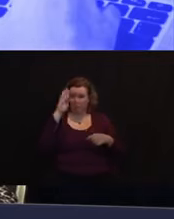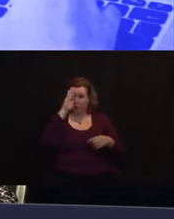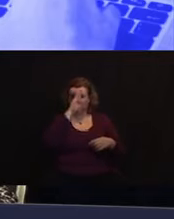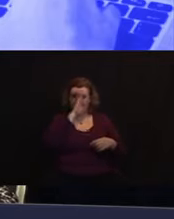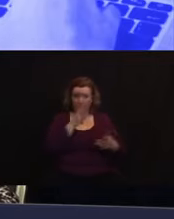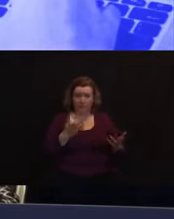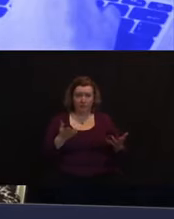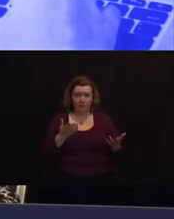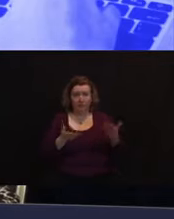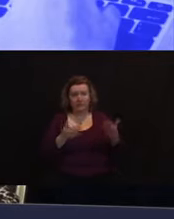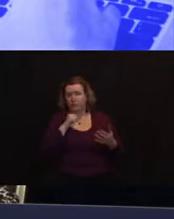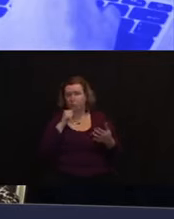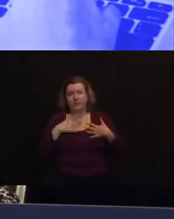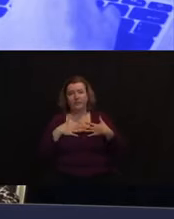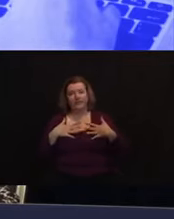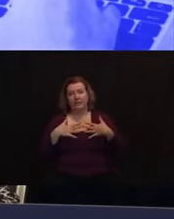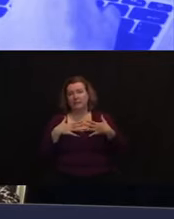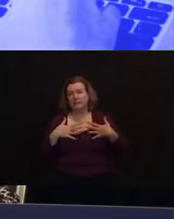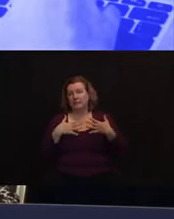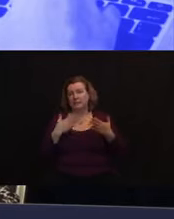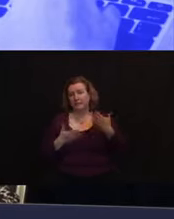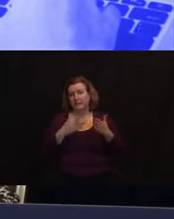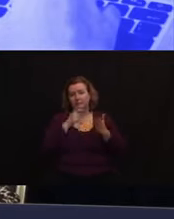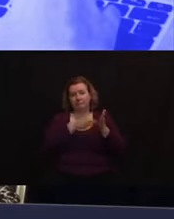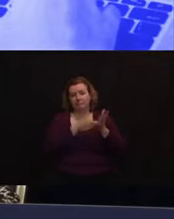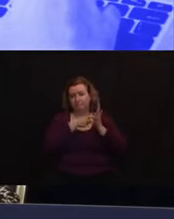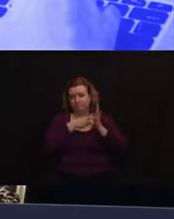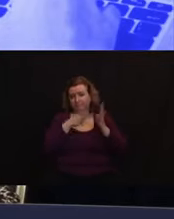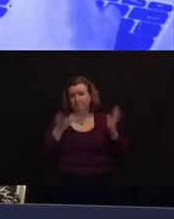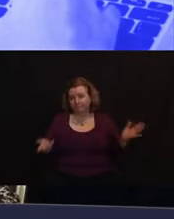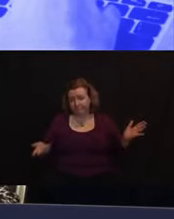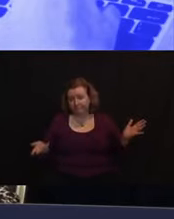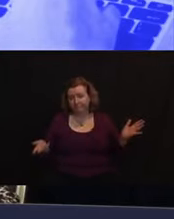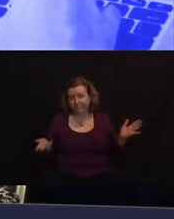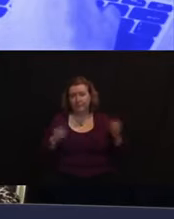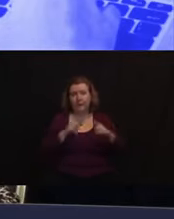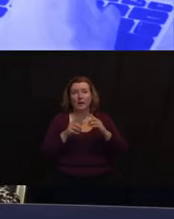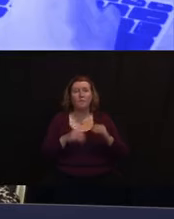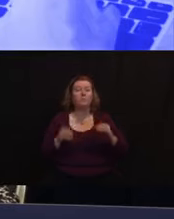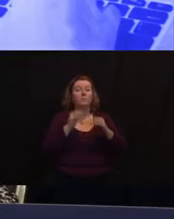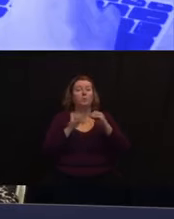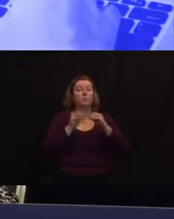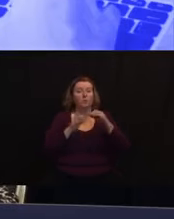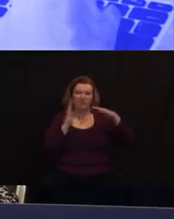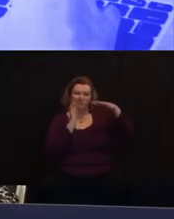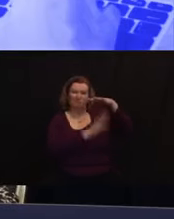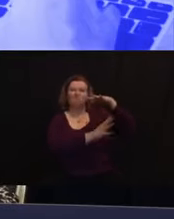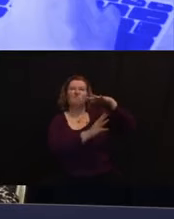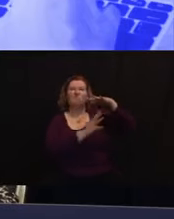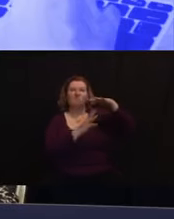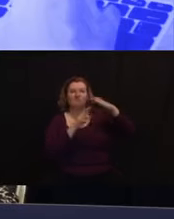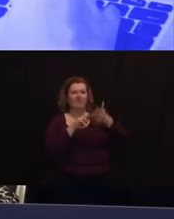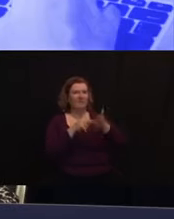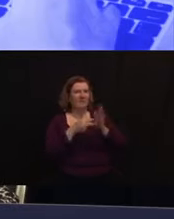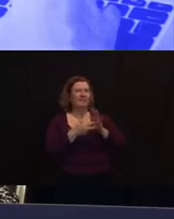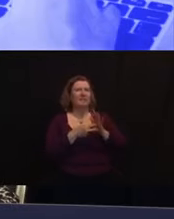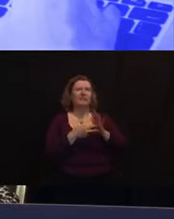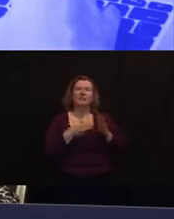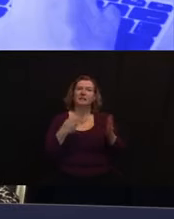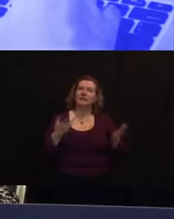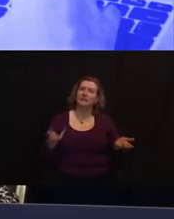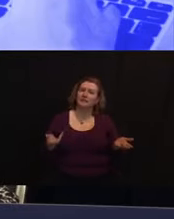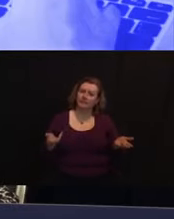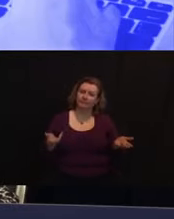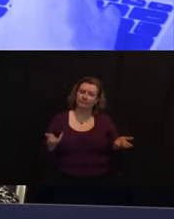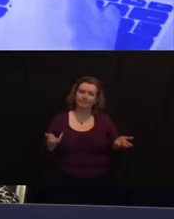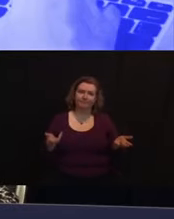need ventilator assist. But rising case counts are driving an increase in our overall COVID-19 activity